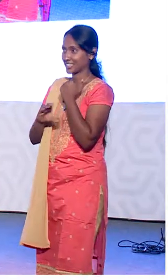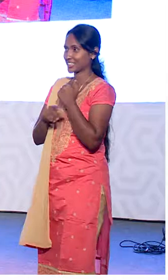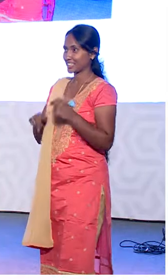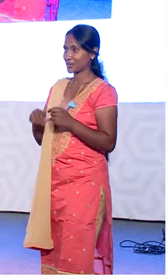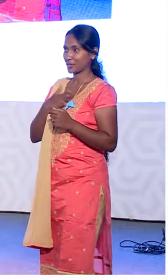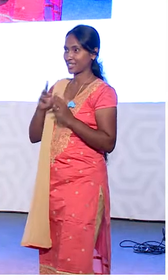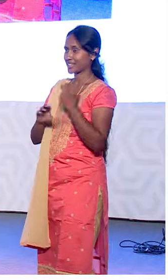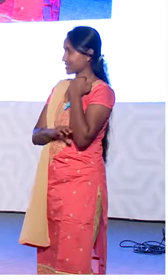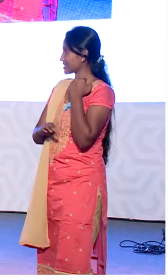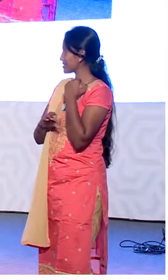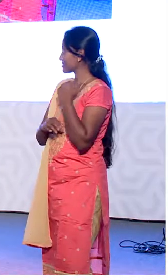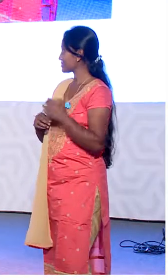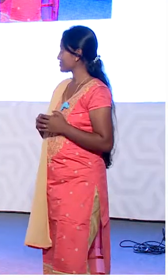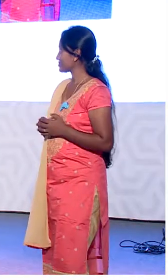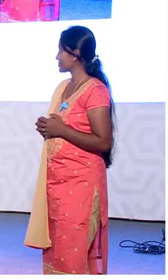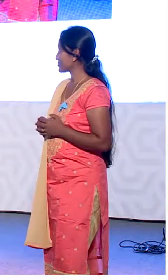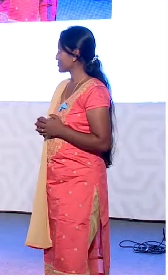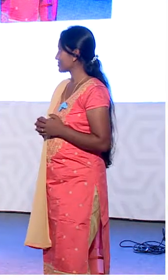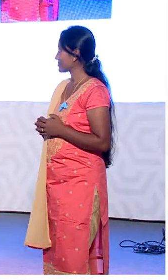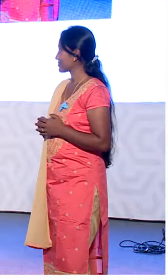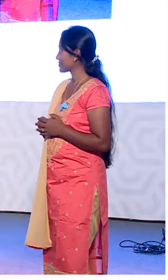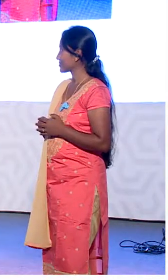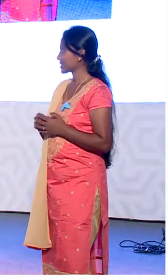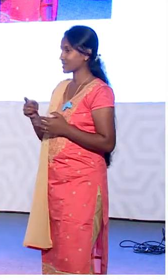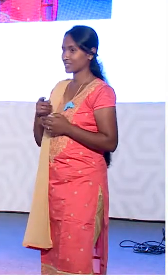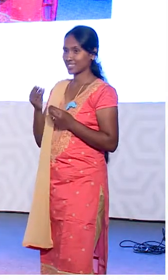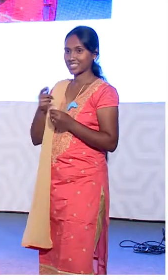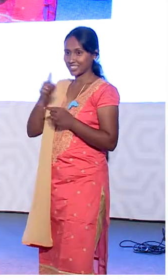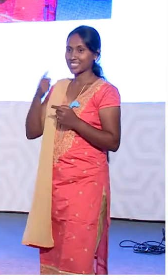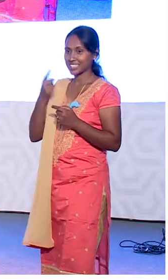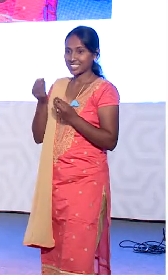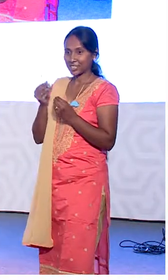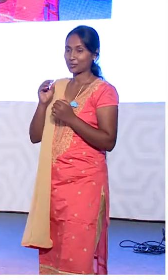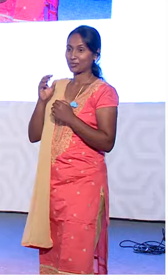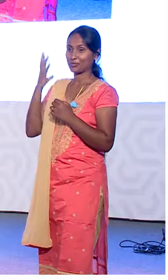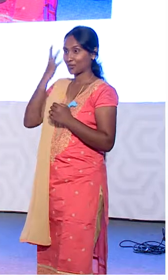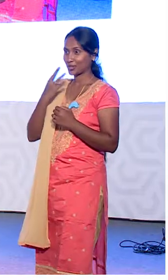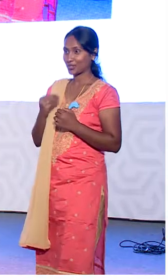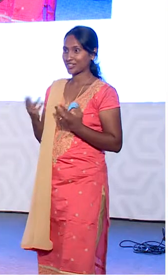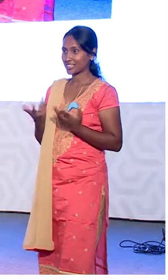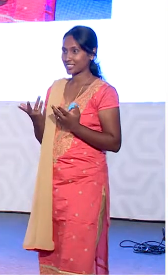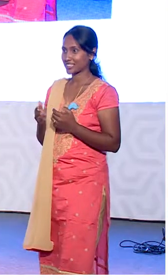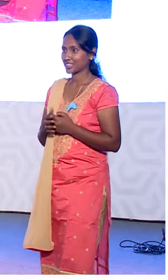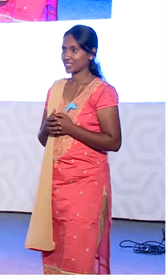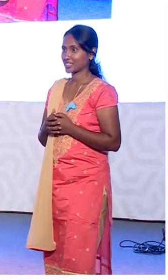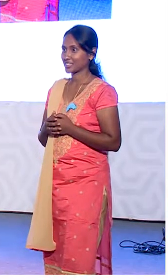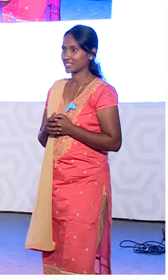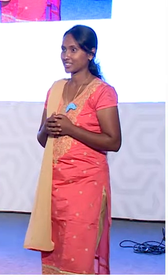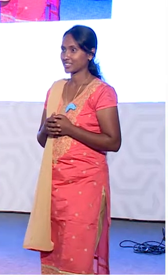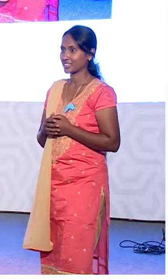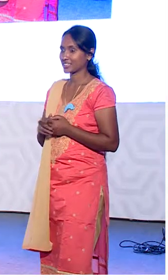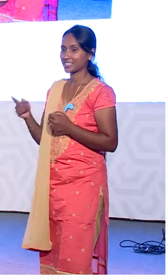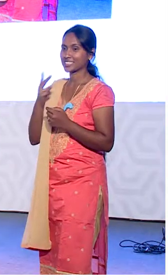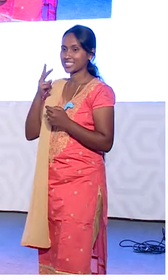country, if you want to say somebody is beautiful, the expression we use is, he looks like